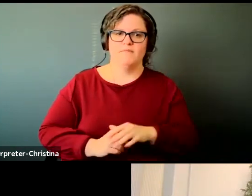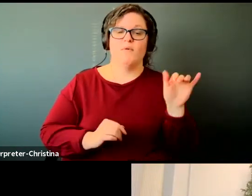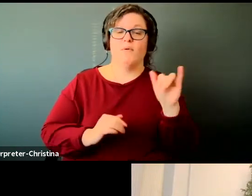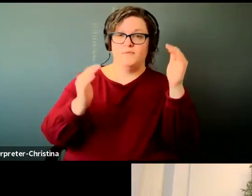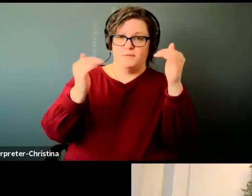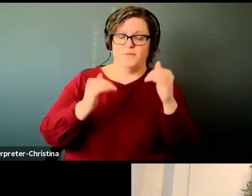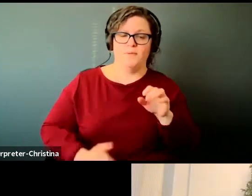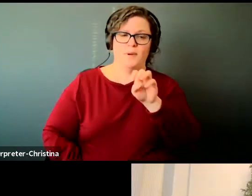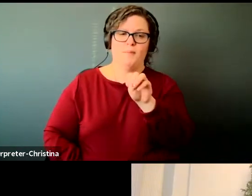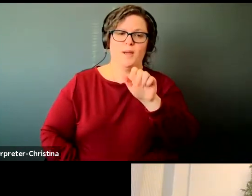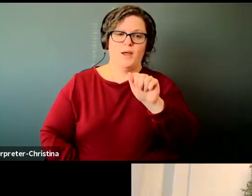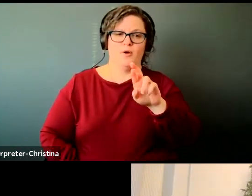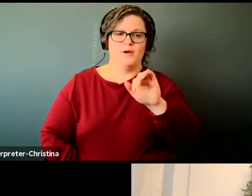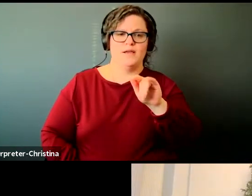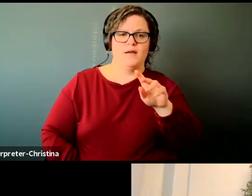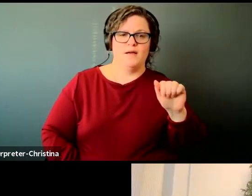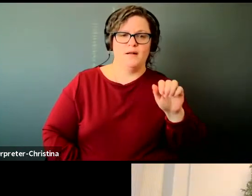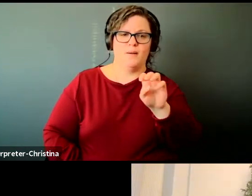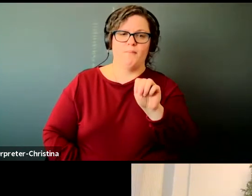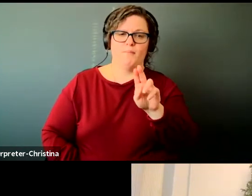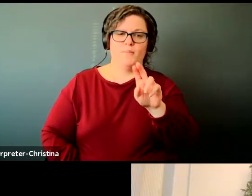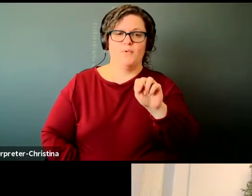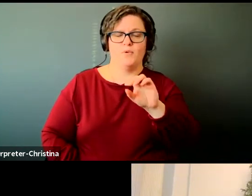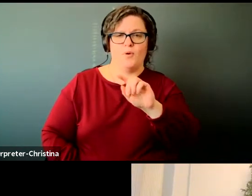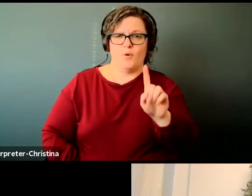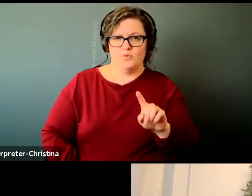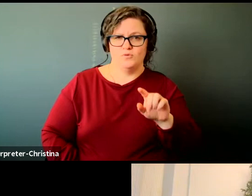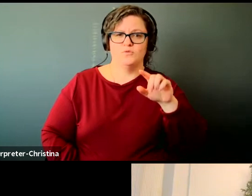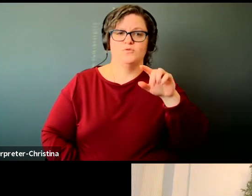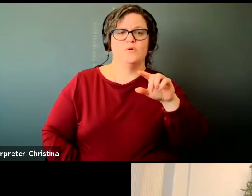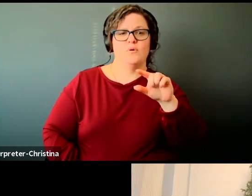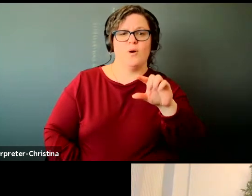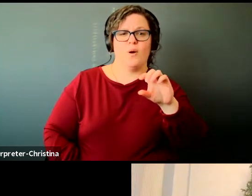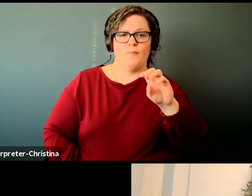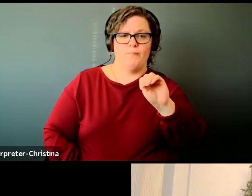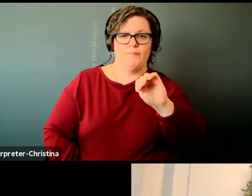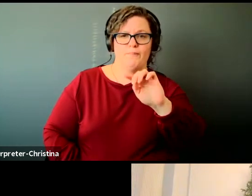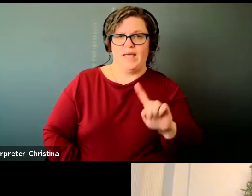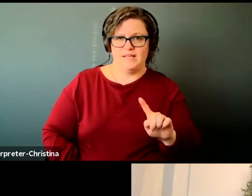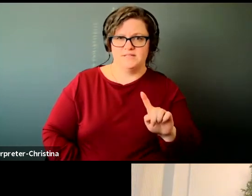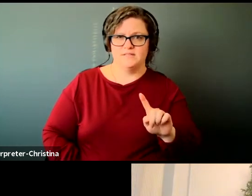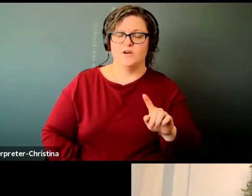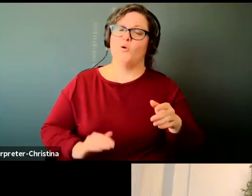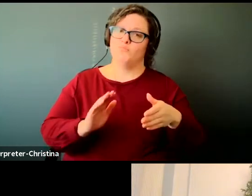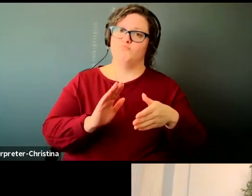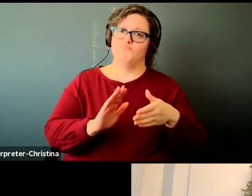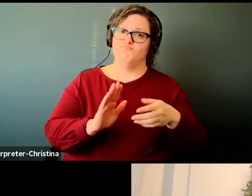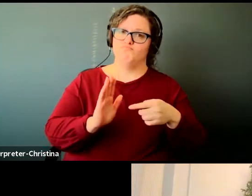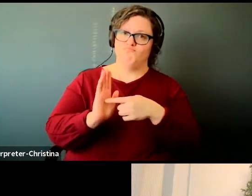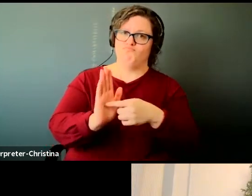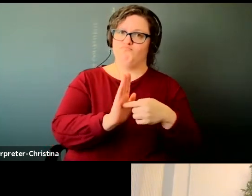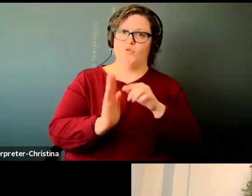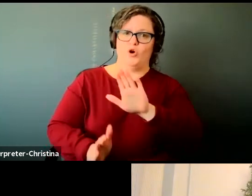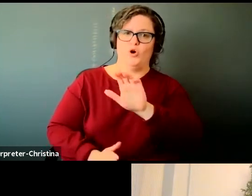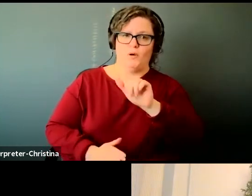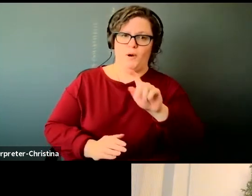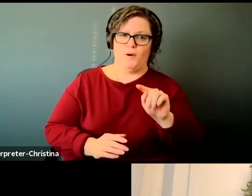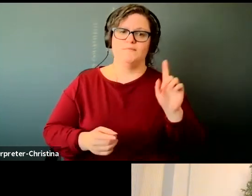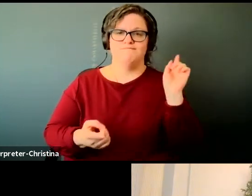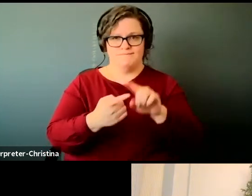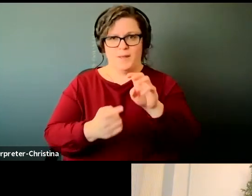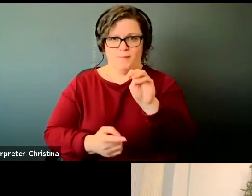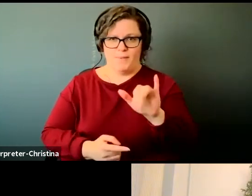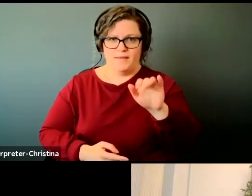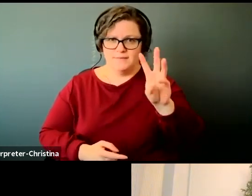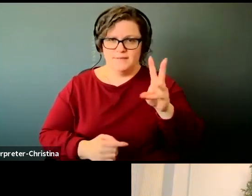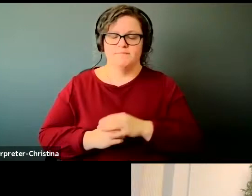out how to attend those events on our website. And finally, the housekeeping portion. I would like to remind